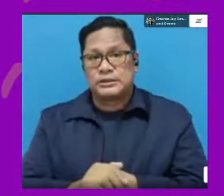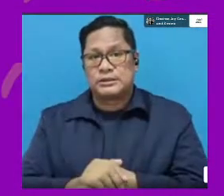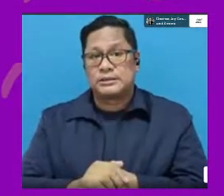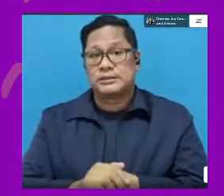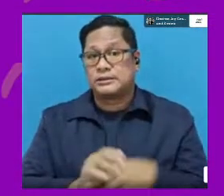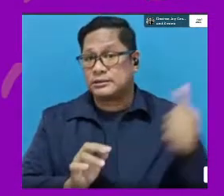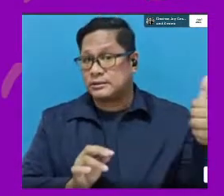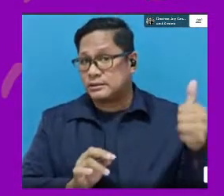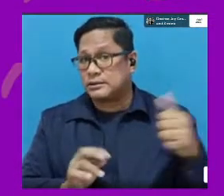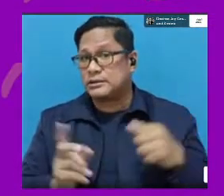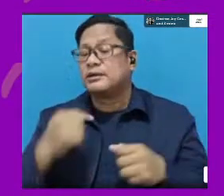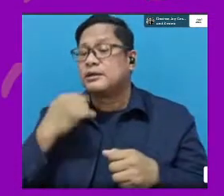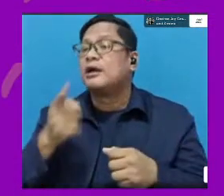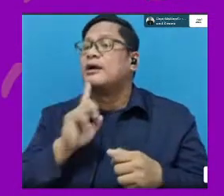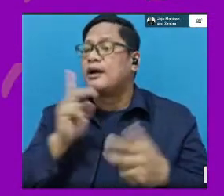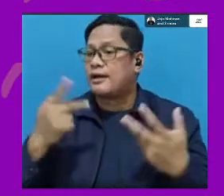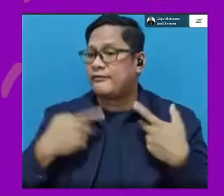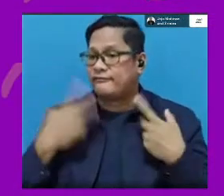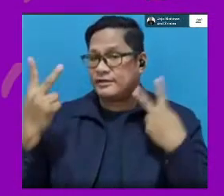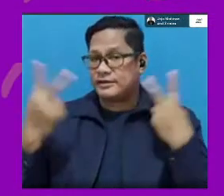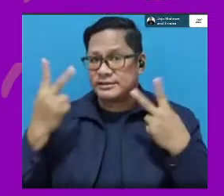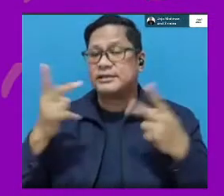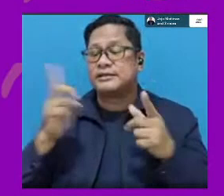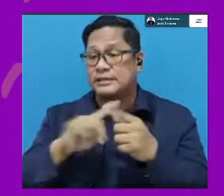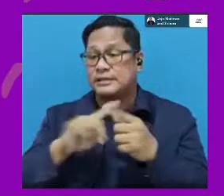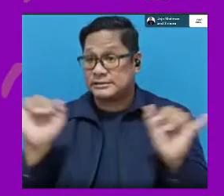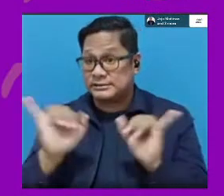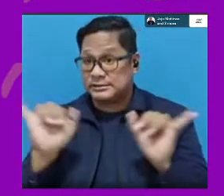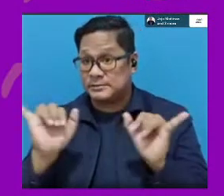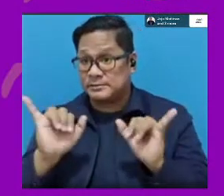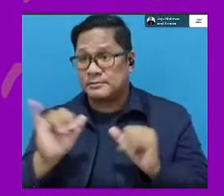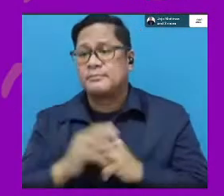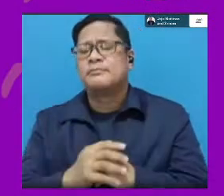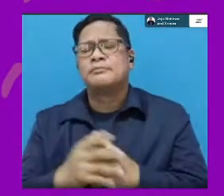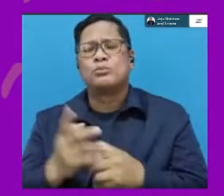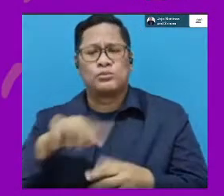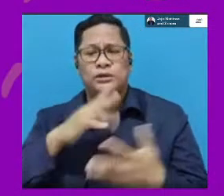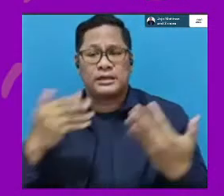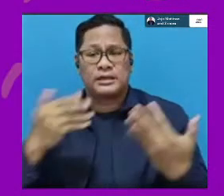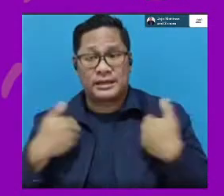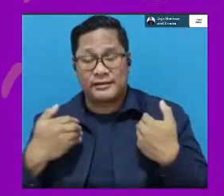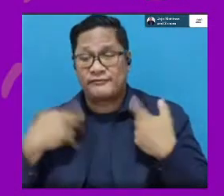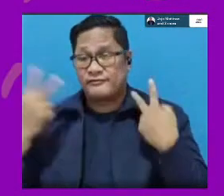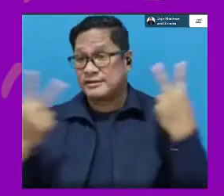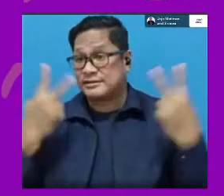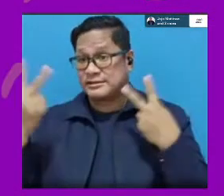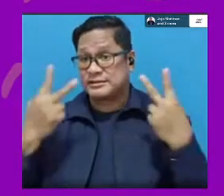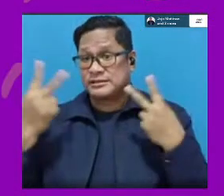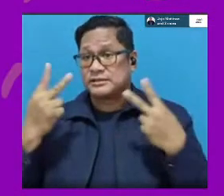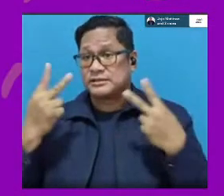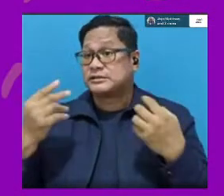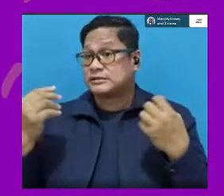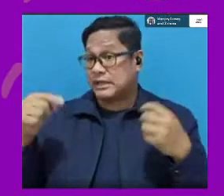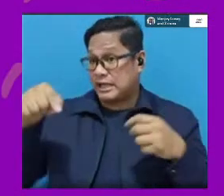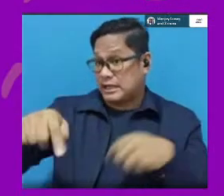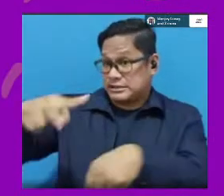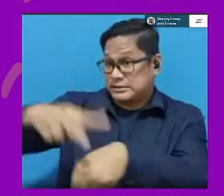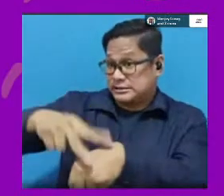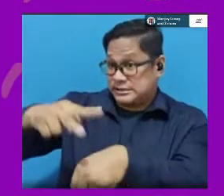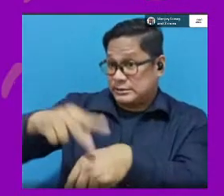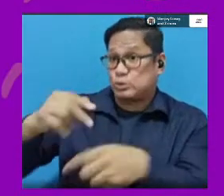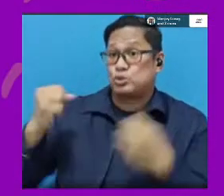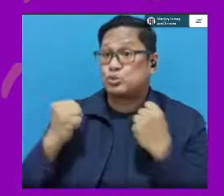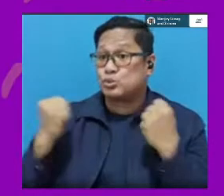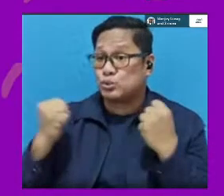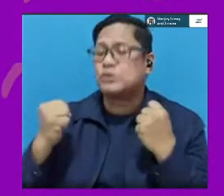have visited. And also, we have visited the cold storage facilities in preparation